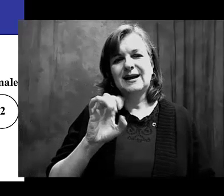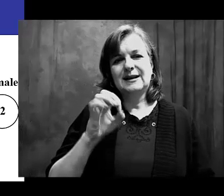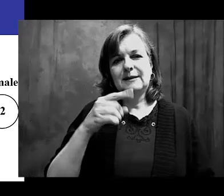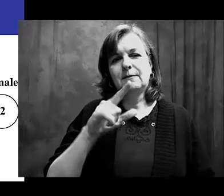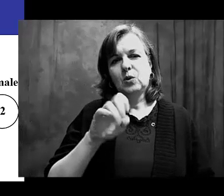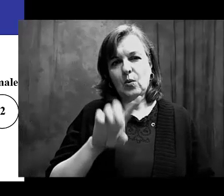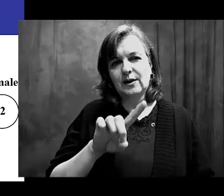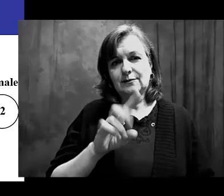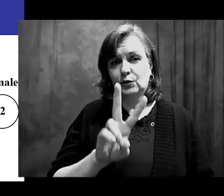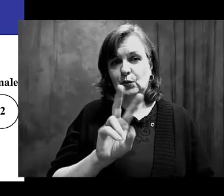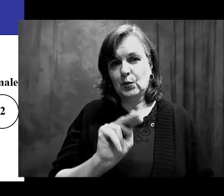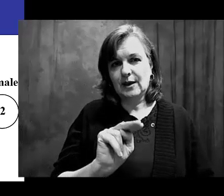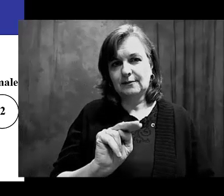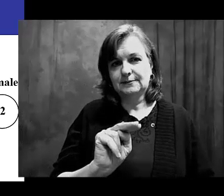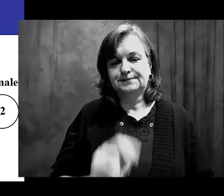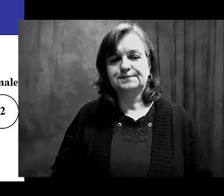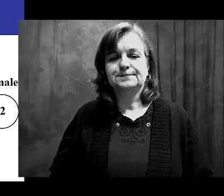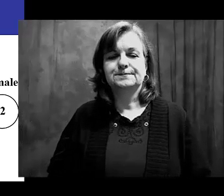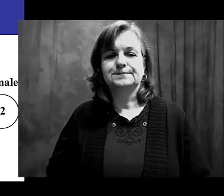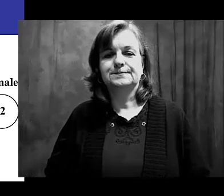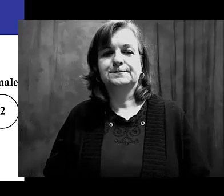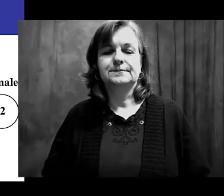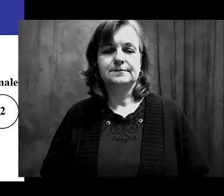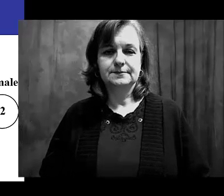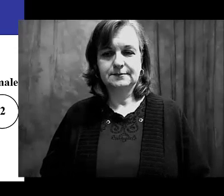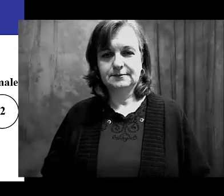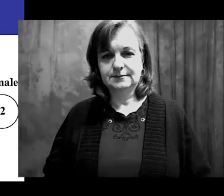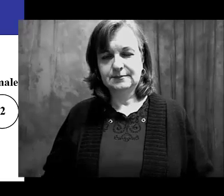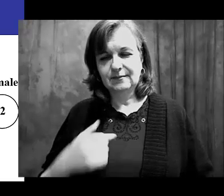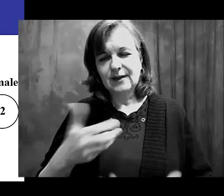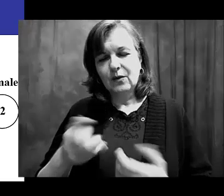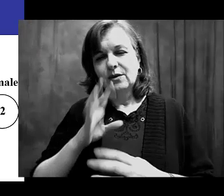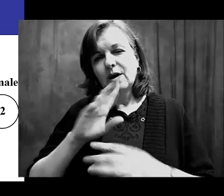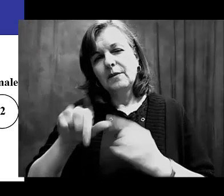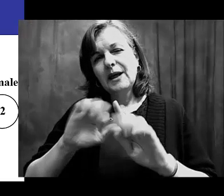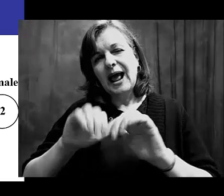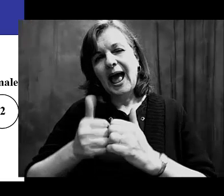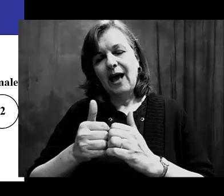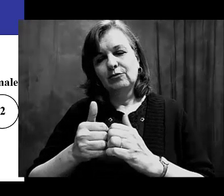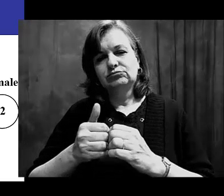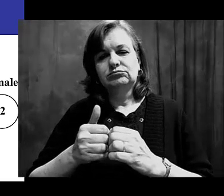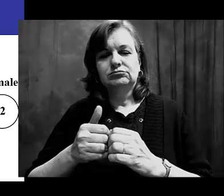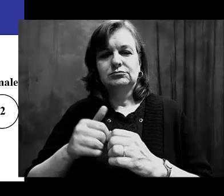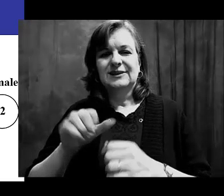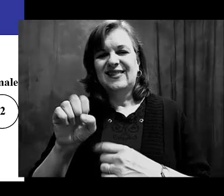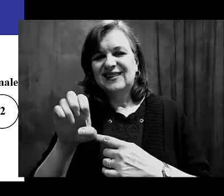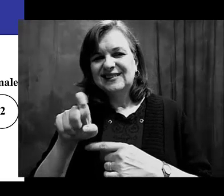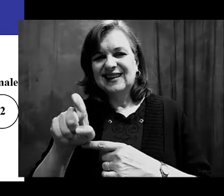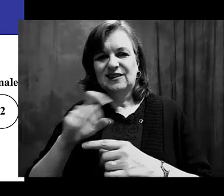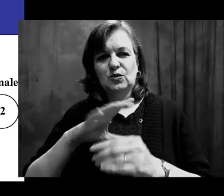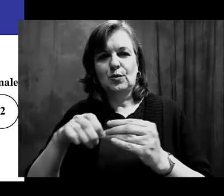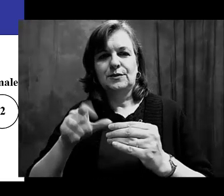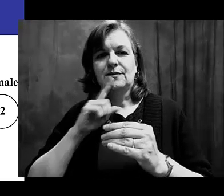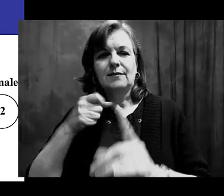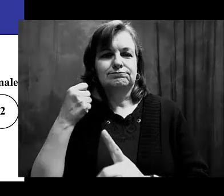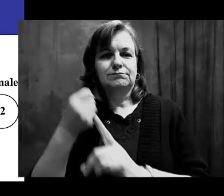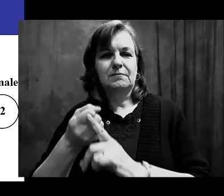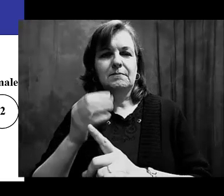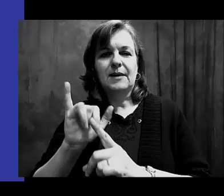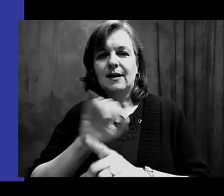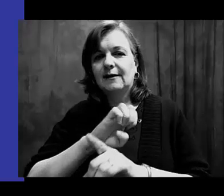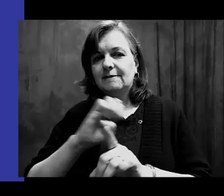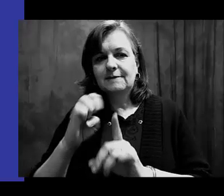about is how these sex chromosomes can be affected by the environment and by